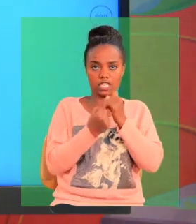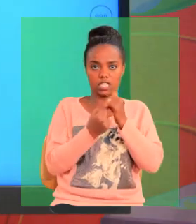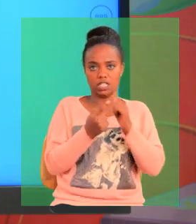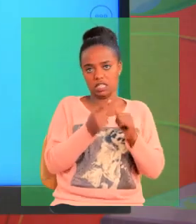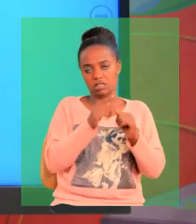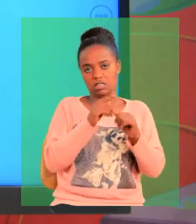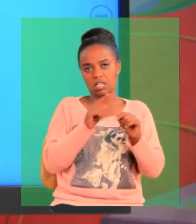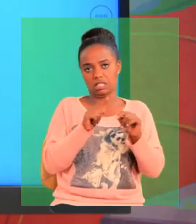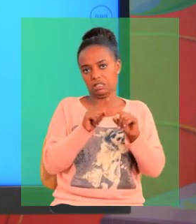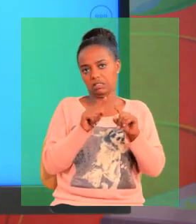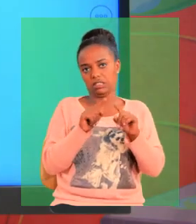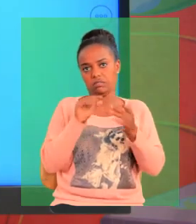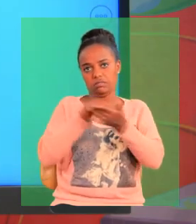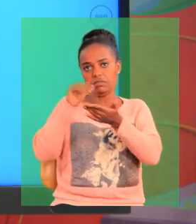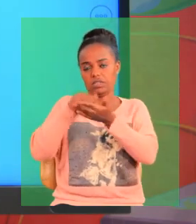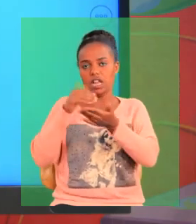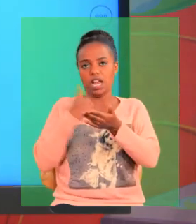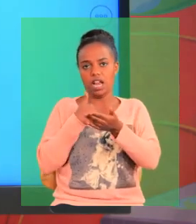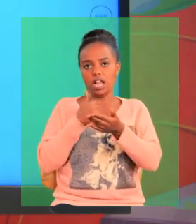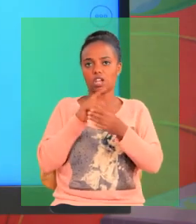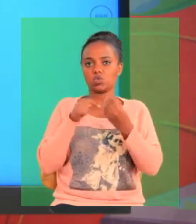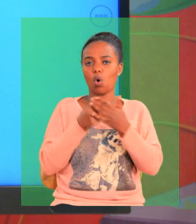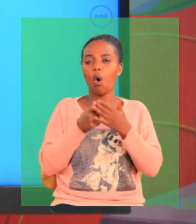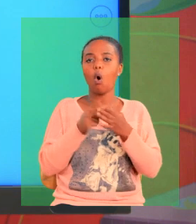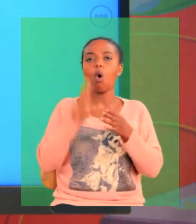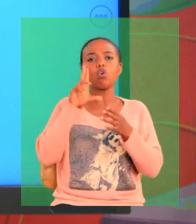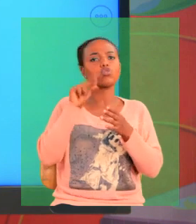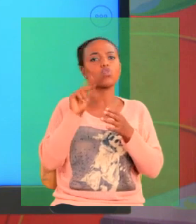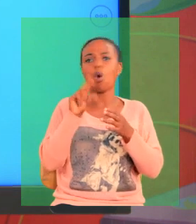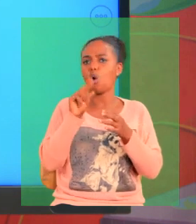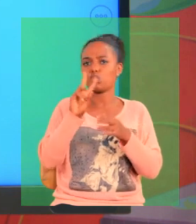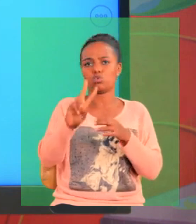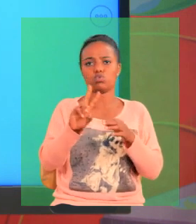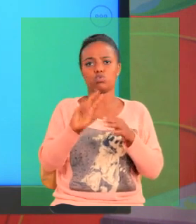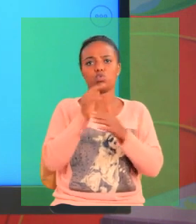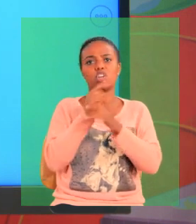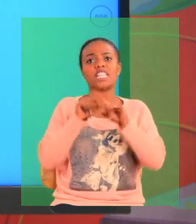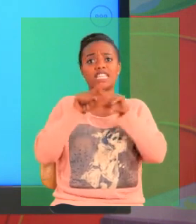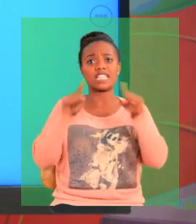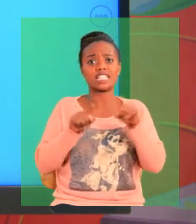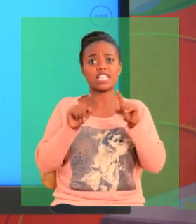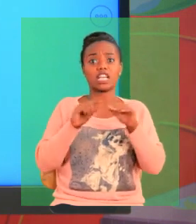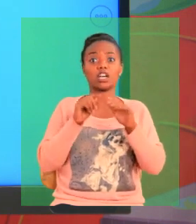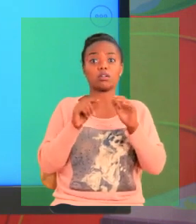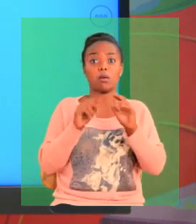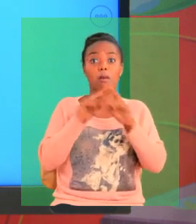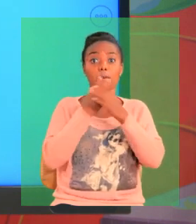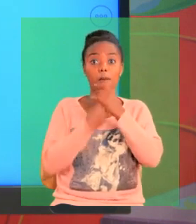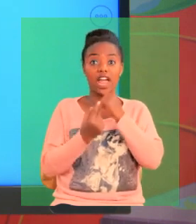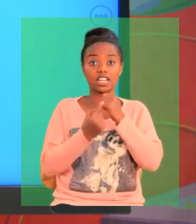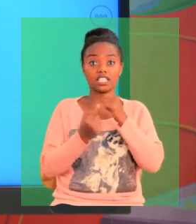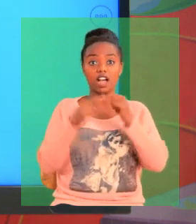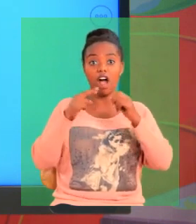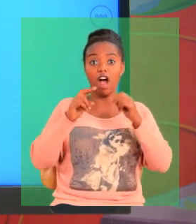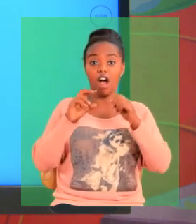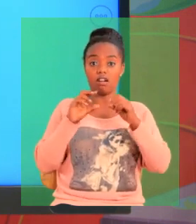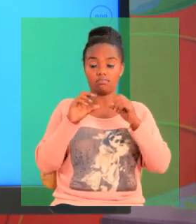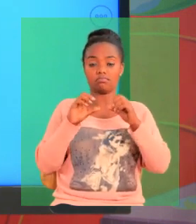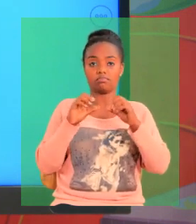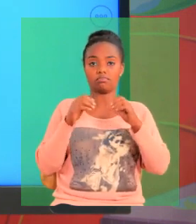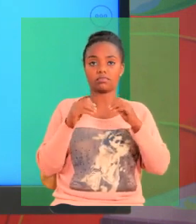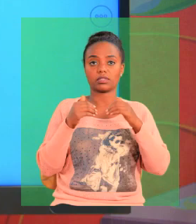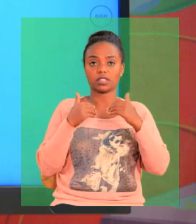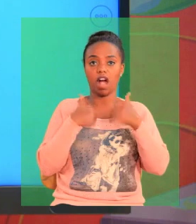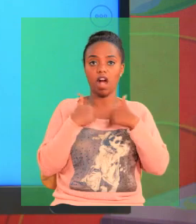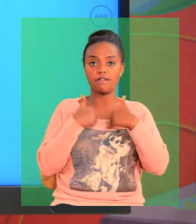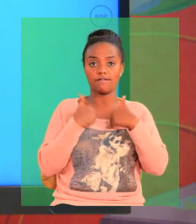definition of a function says no two distinct ordered pairs have the same first element. So this is not a function. It's not a function.